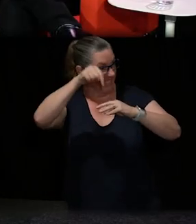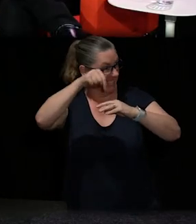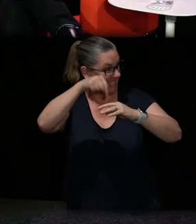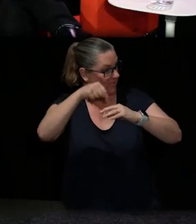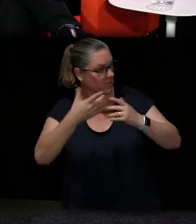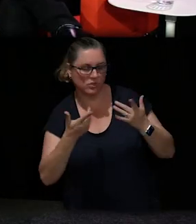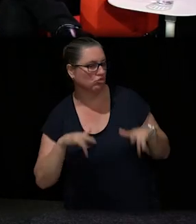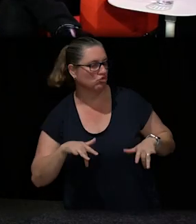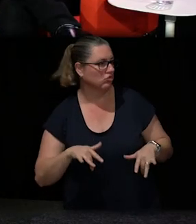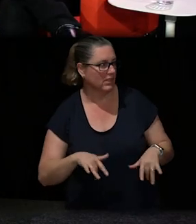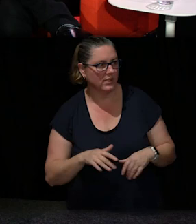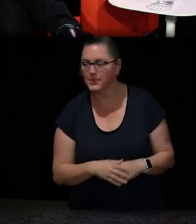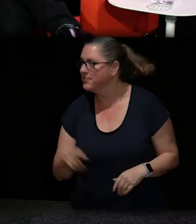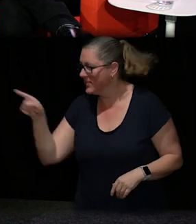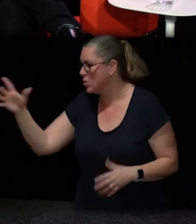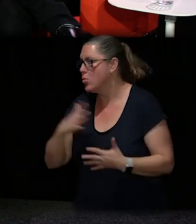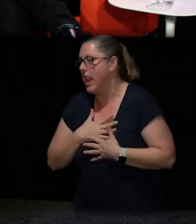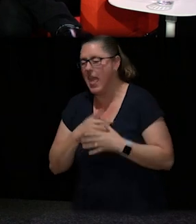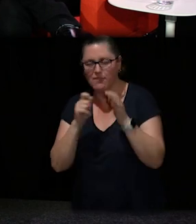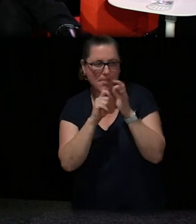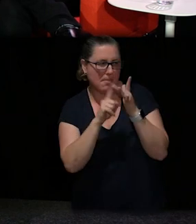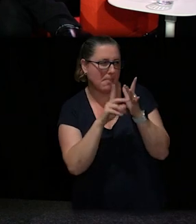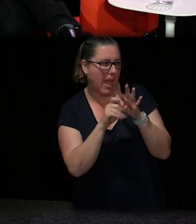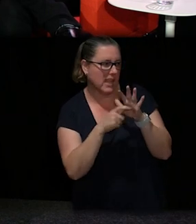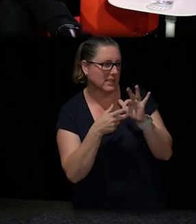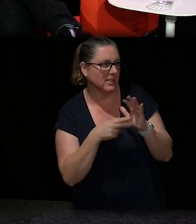You loved Biden, didn't you? Biden was super cool.